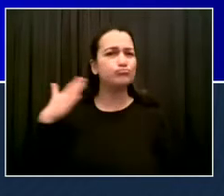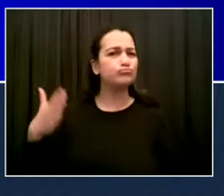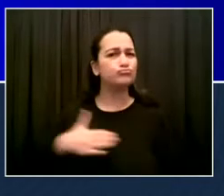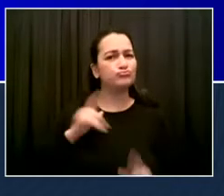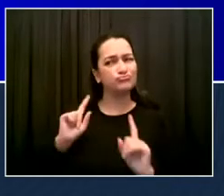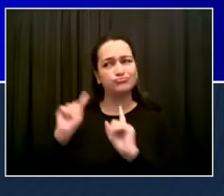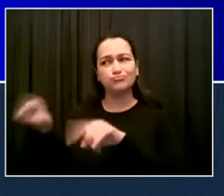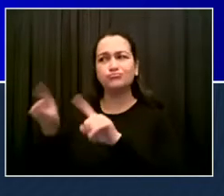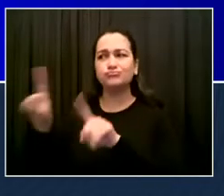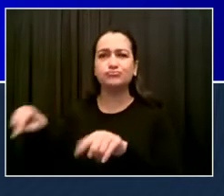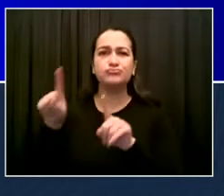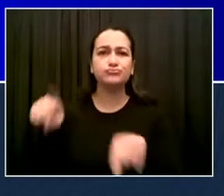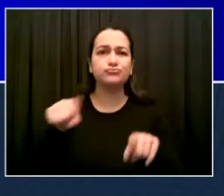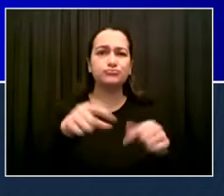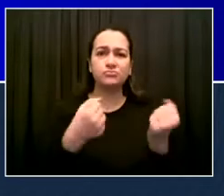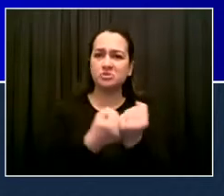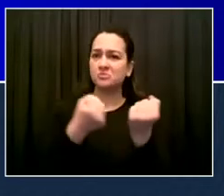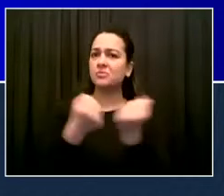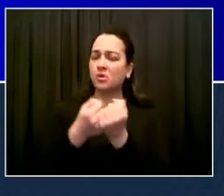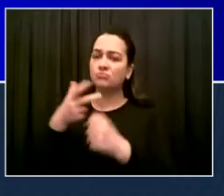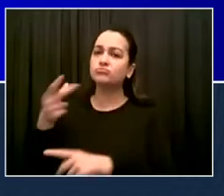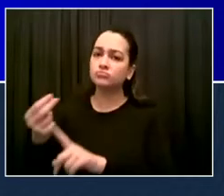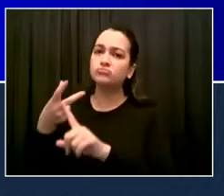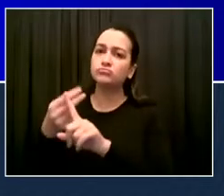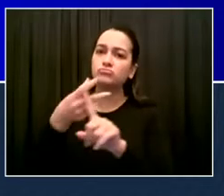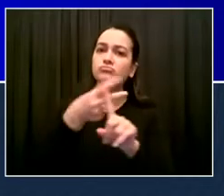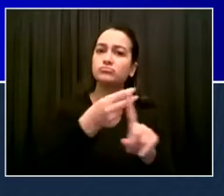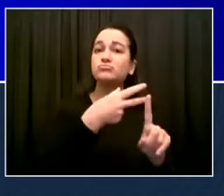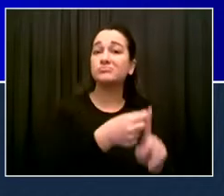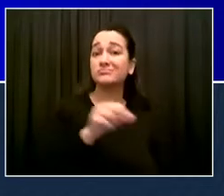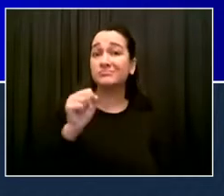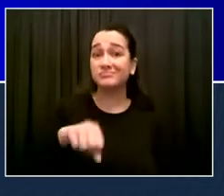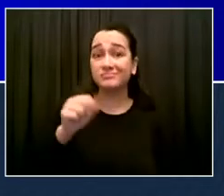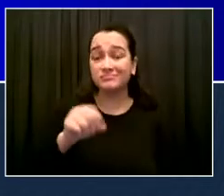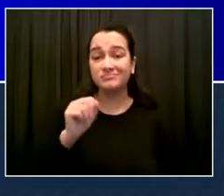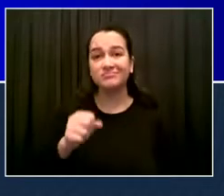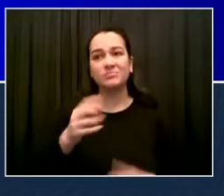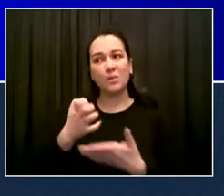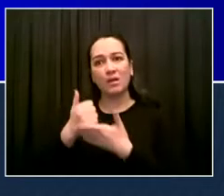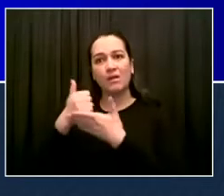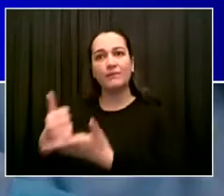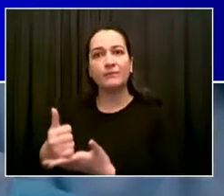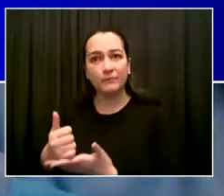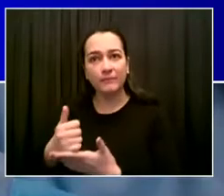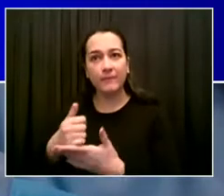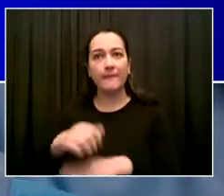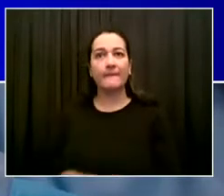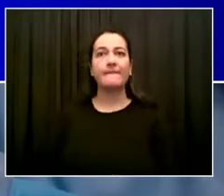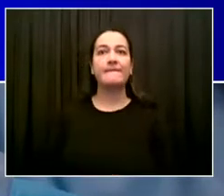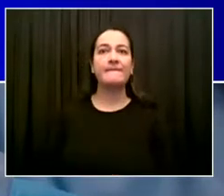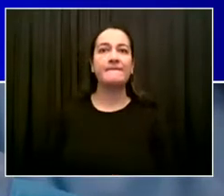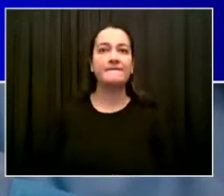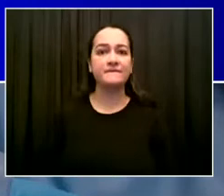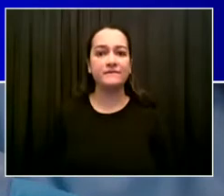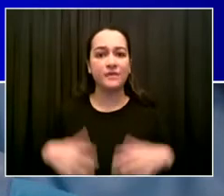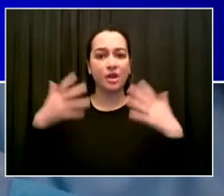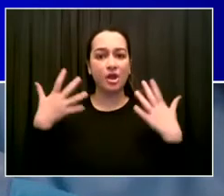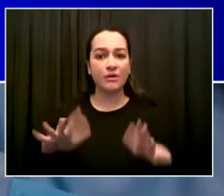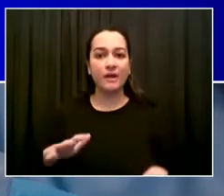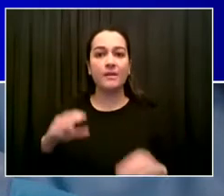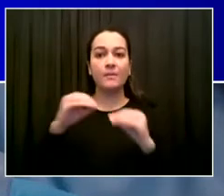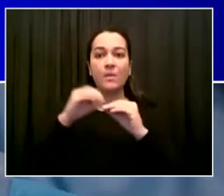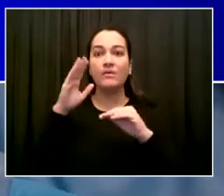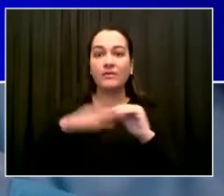3,200 homebound New Yorkers have been vaccinated. We've made contact with thousands and thousands more to set up appointments.